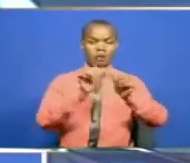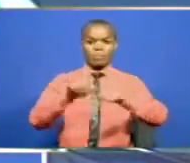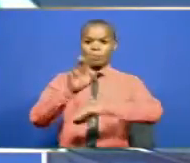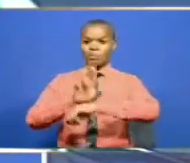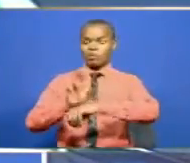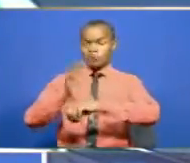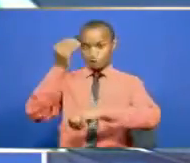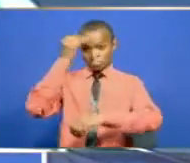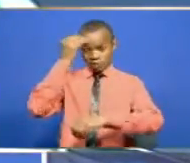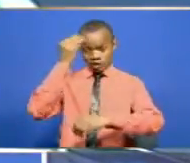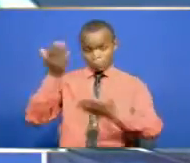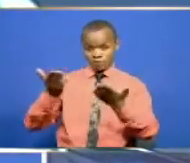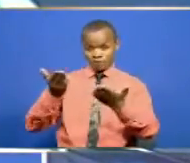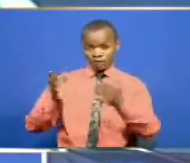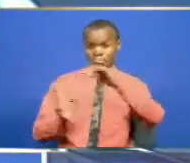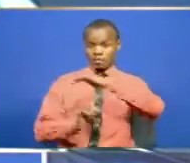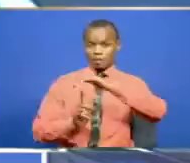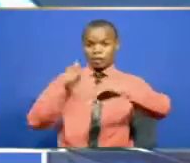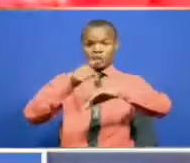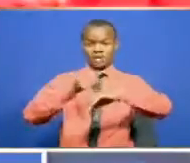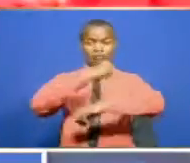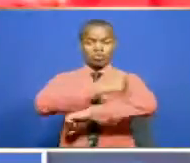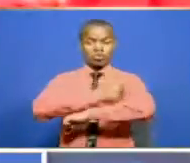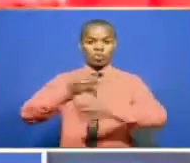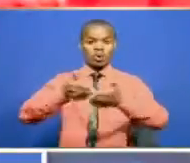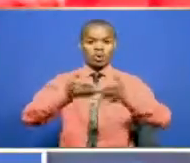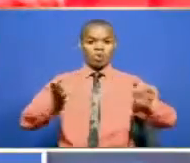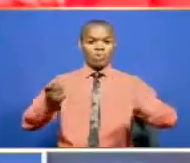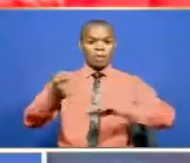when schools resume in January.